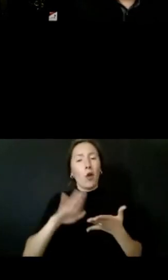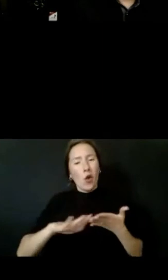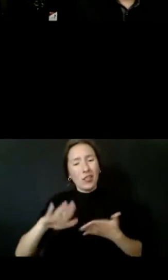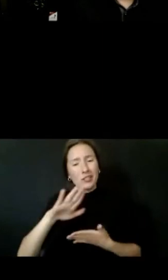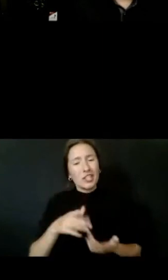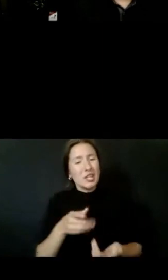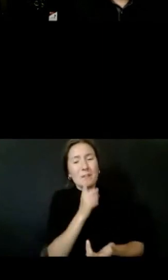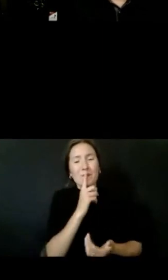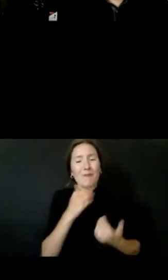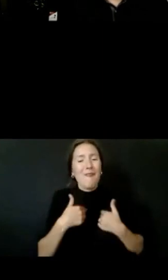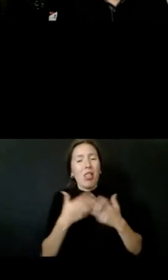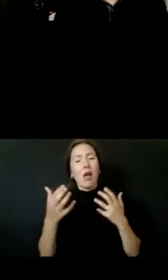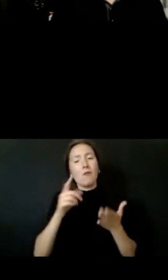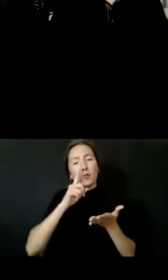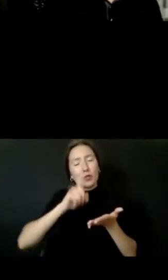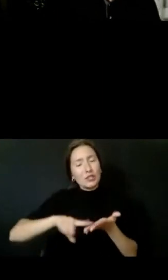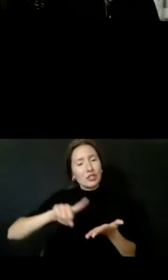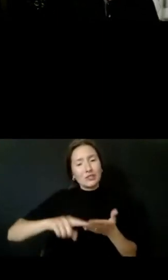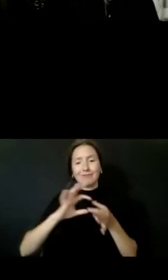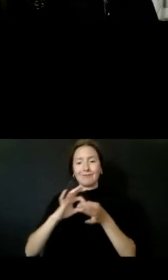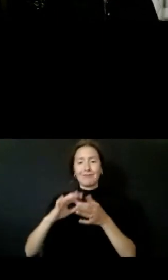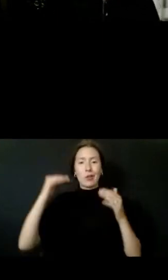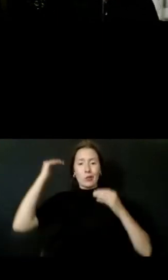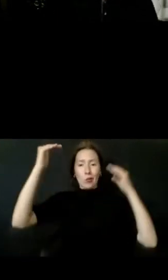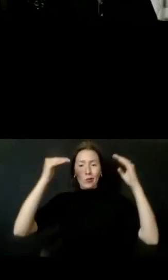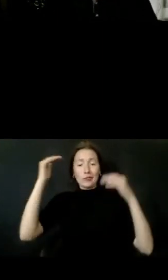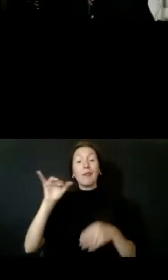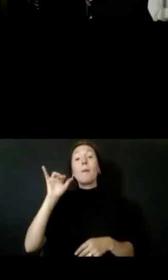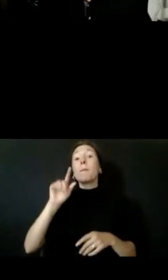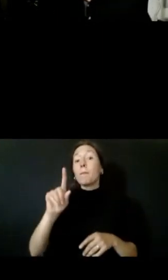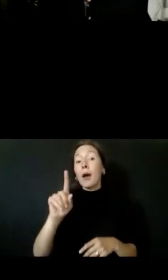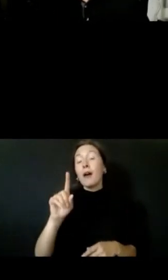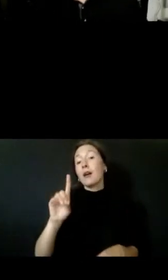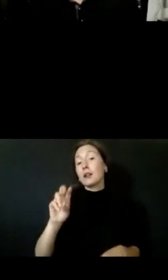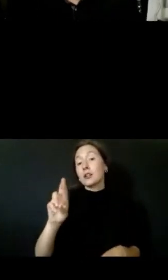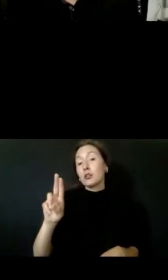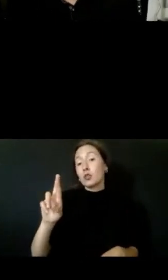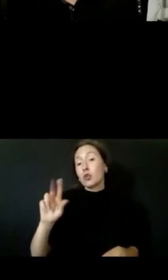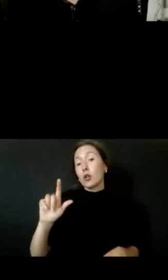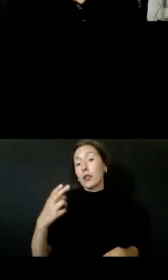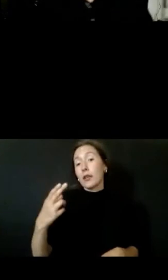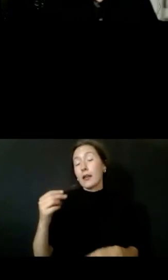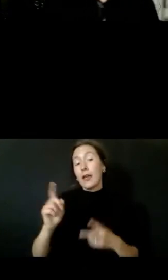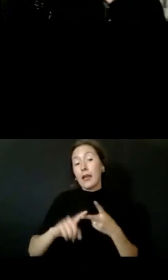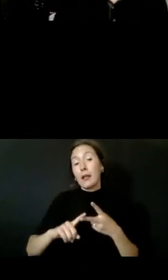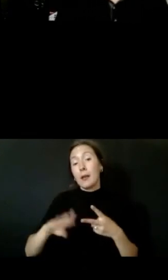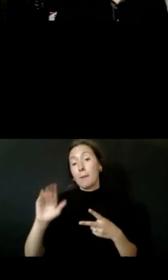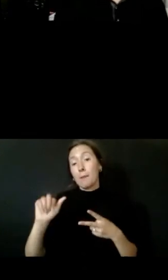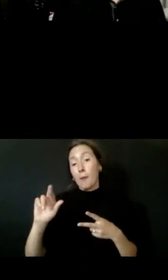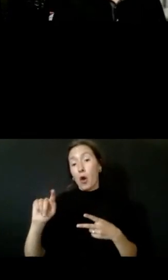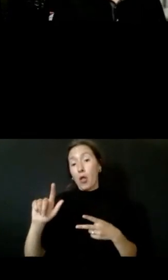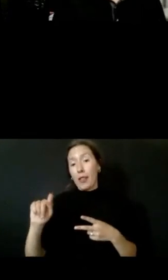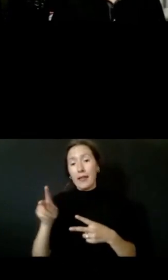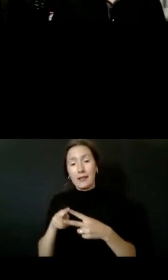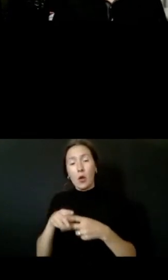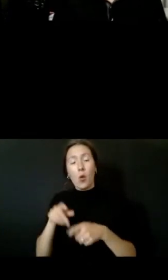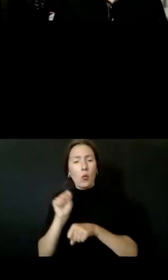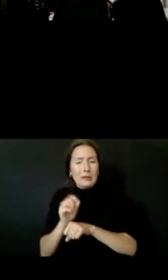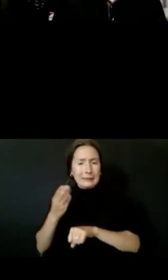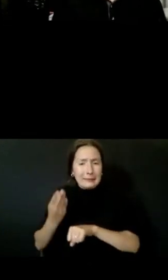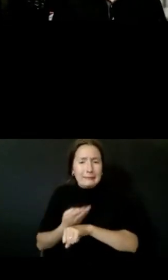research out there about, most of the research out there is from K-12 and post-secondary education. There's not much out there